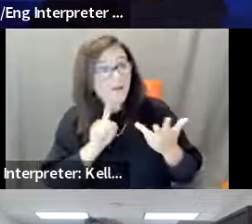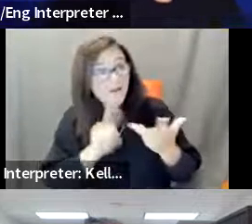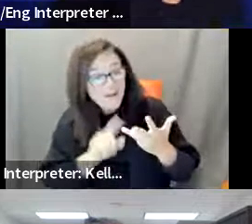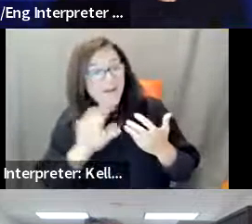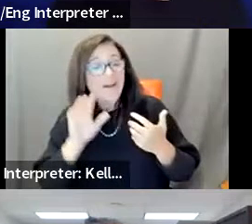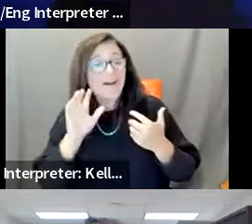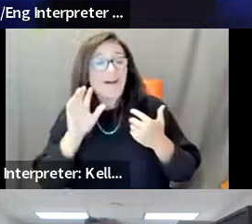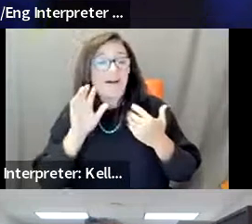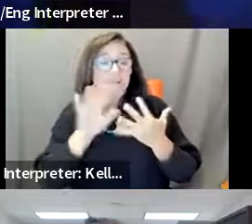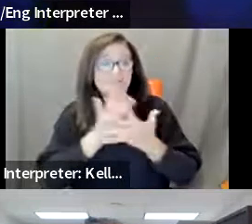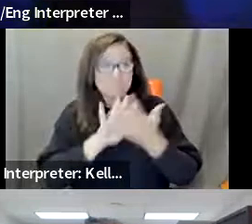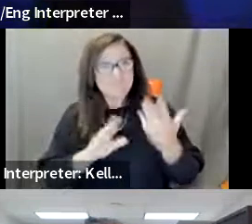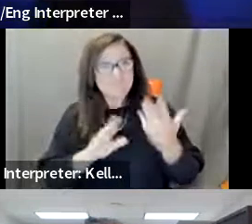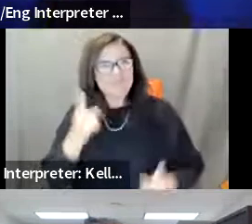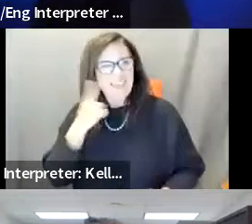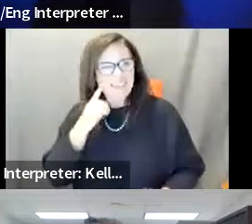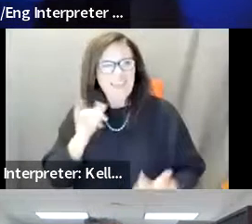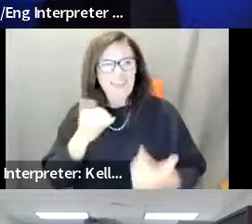think